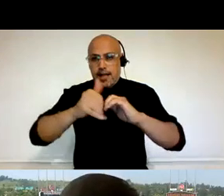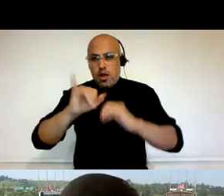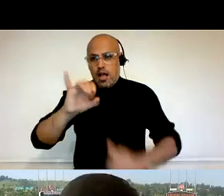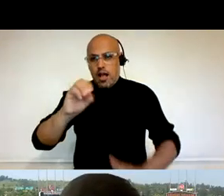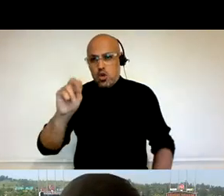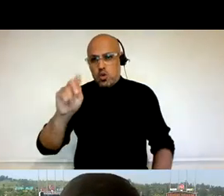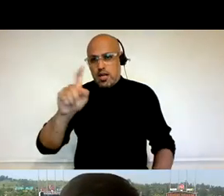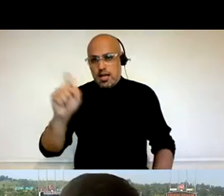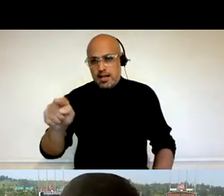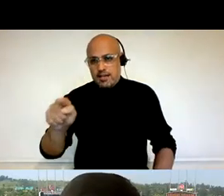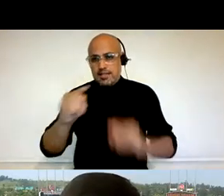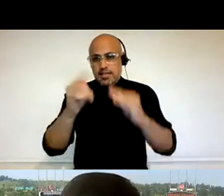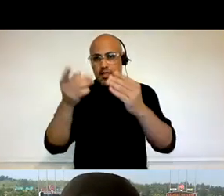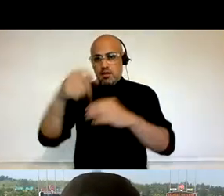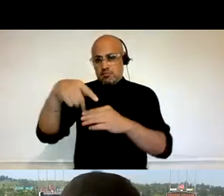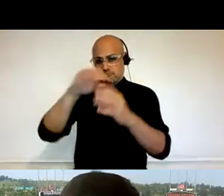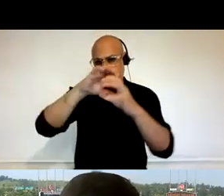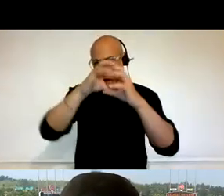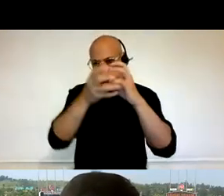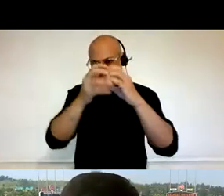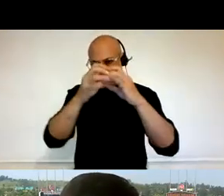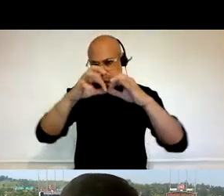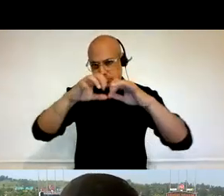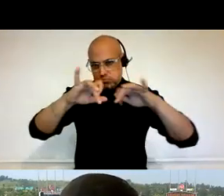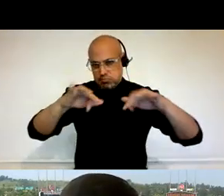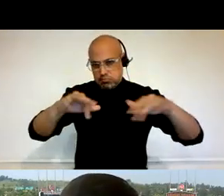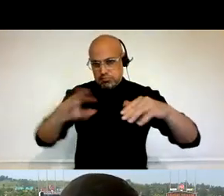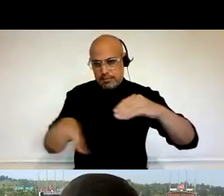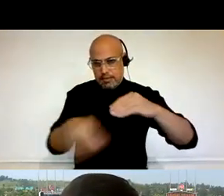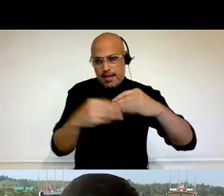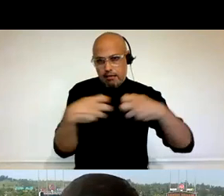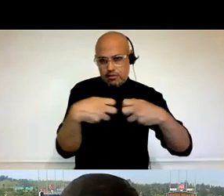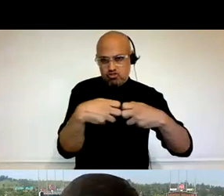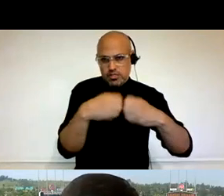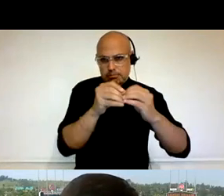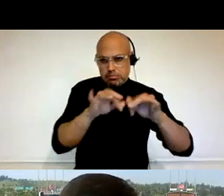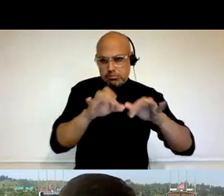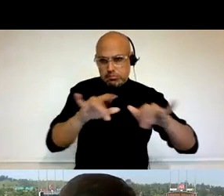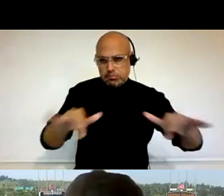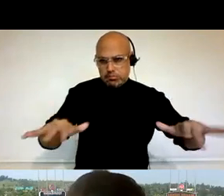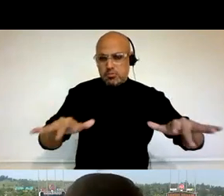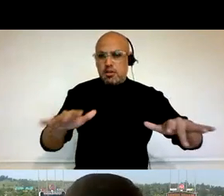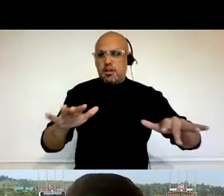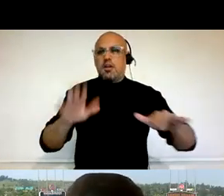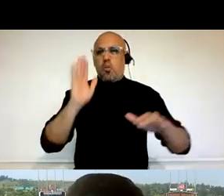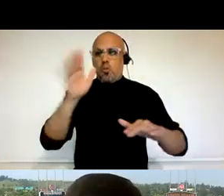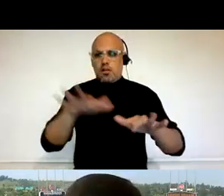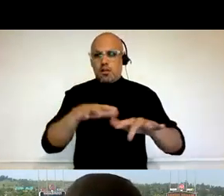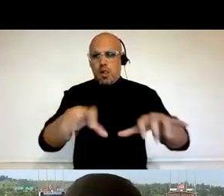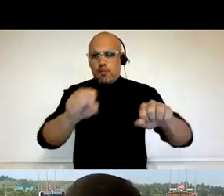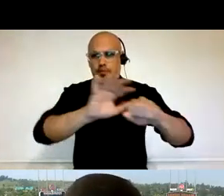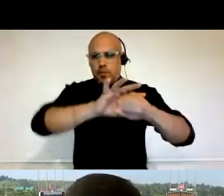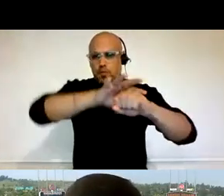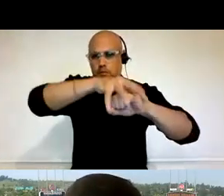it into very tiny particles and gives it an electrostatic charge. So that mist will go out and wrap itself around